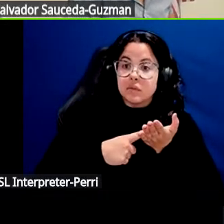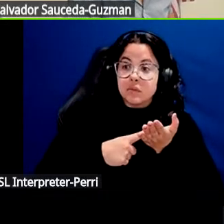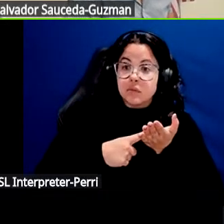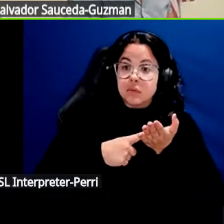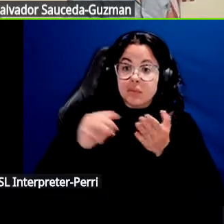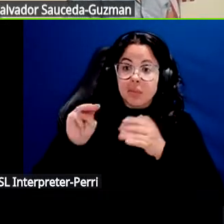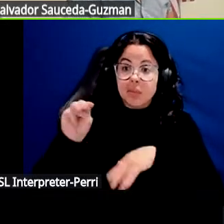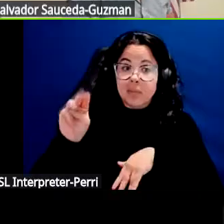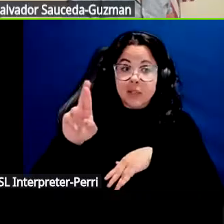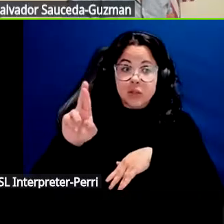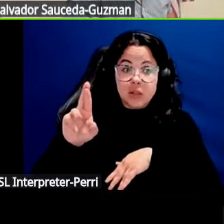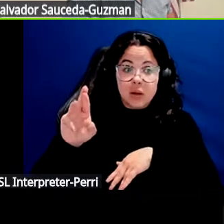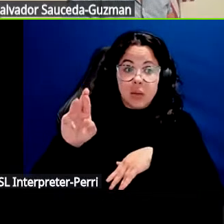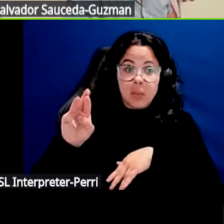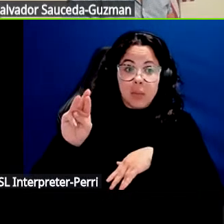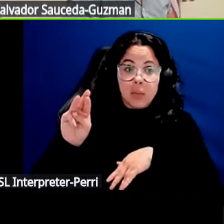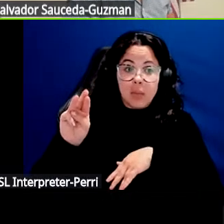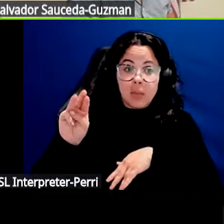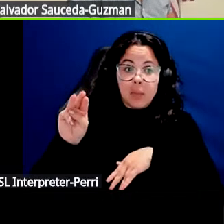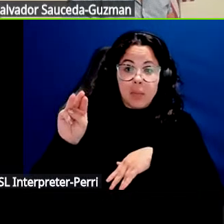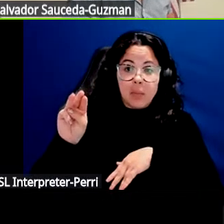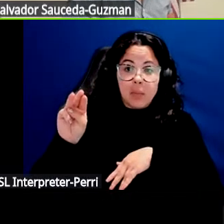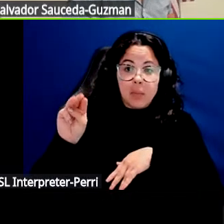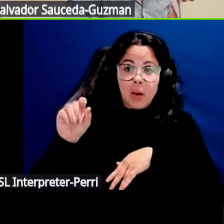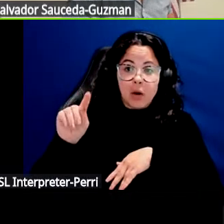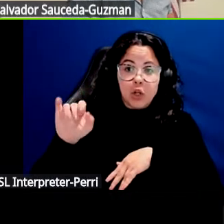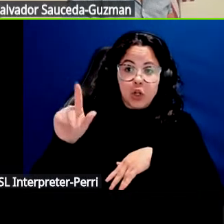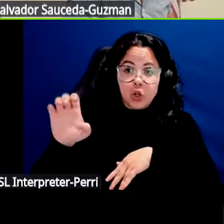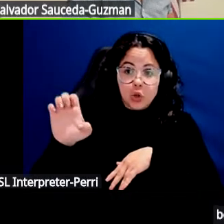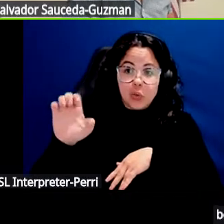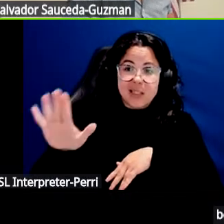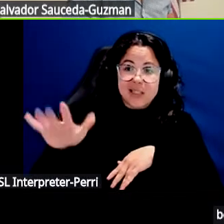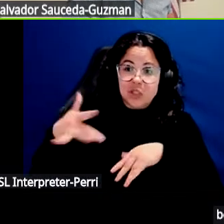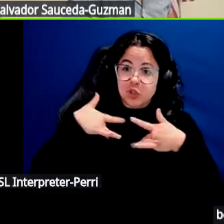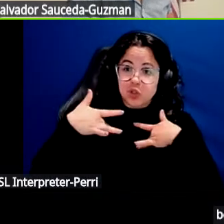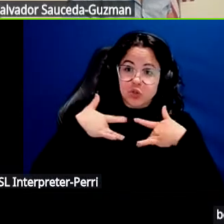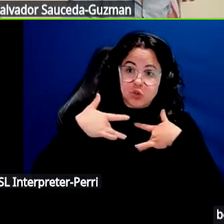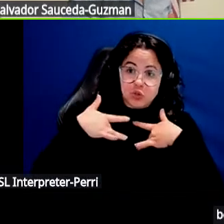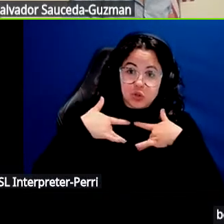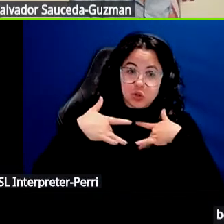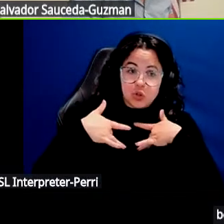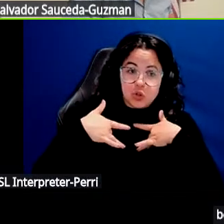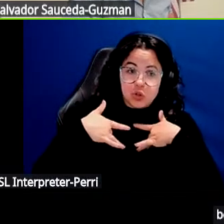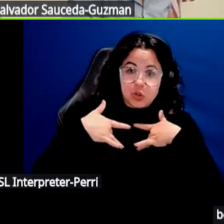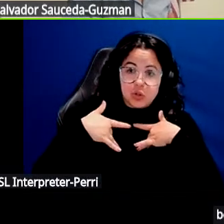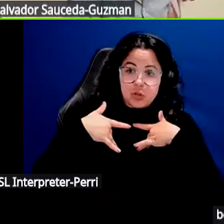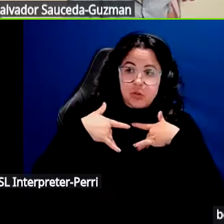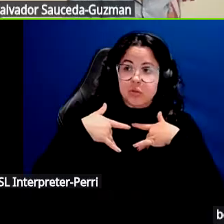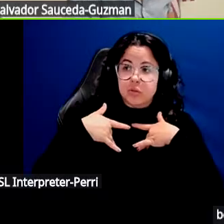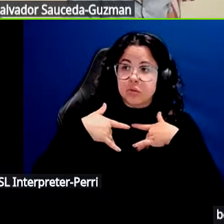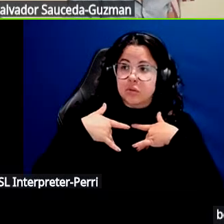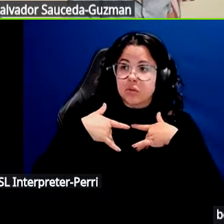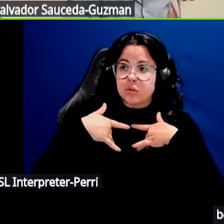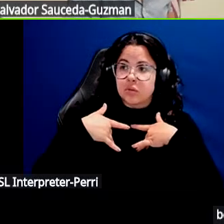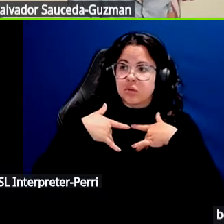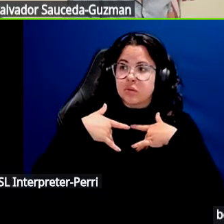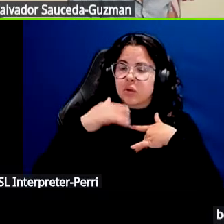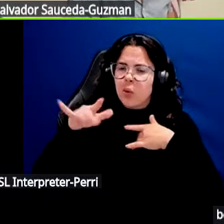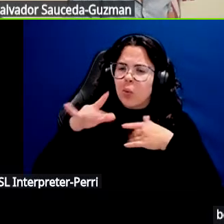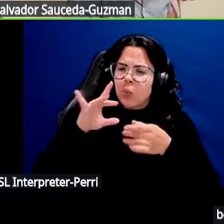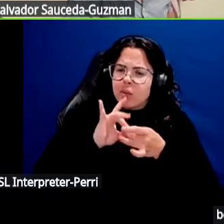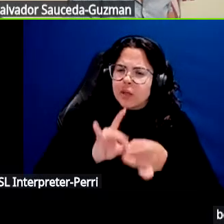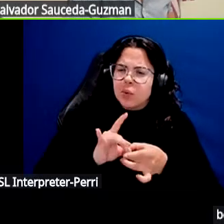Mr. Montague's concerns that were brought up earlier during our amendment of the agenda was in